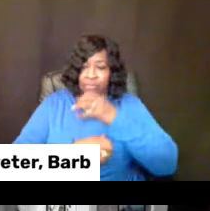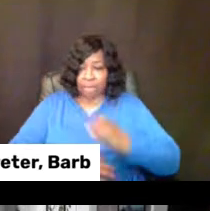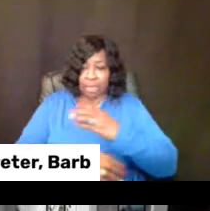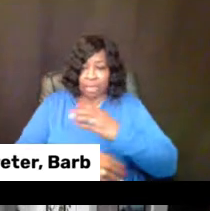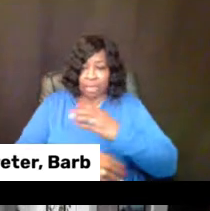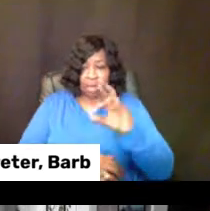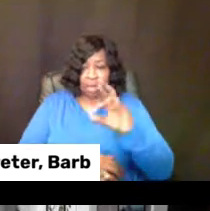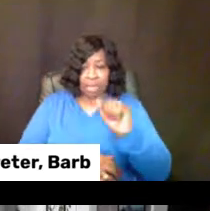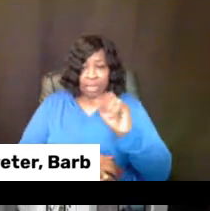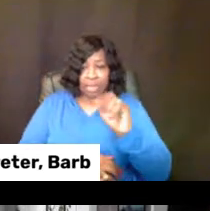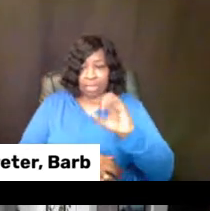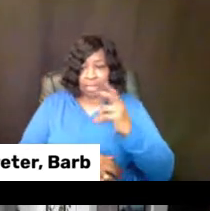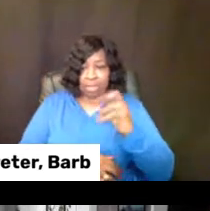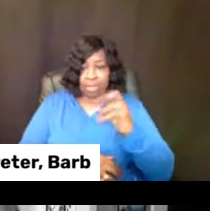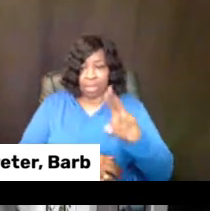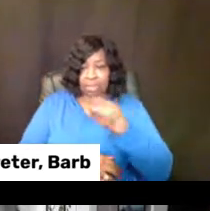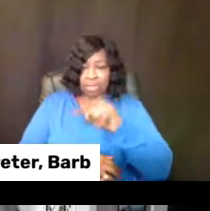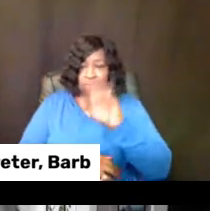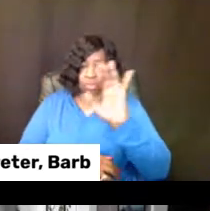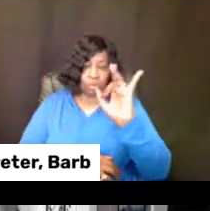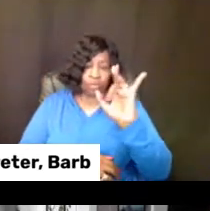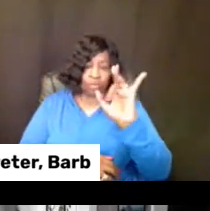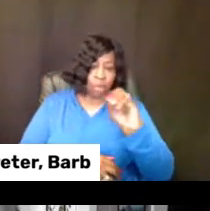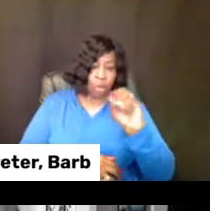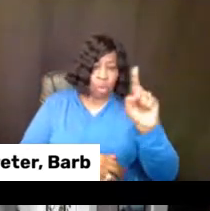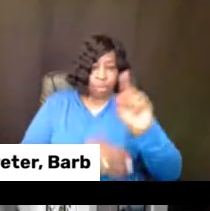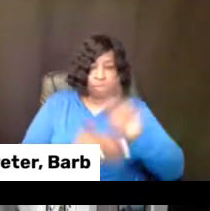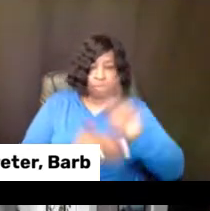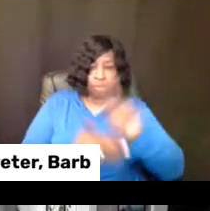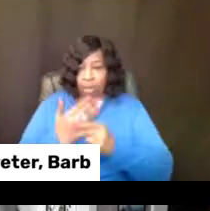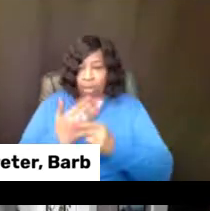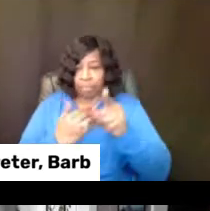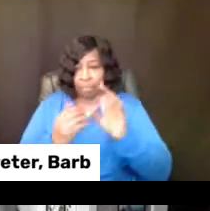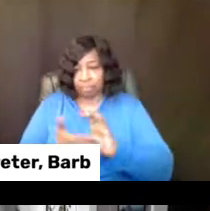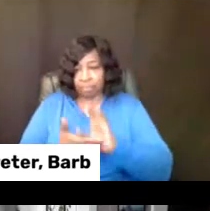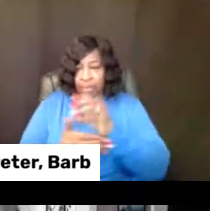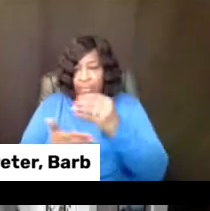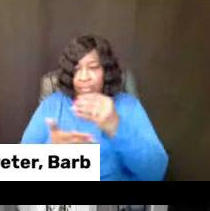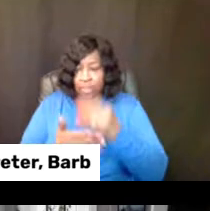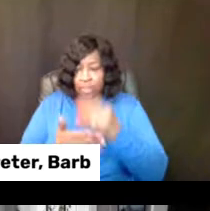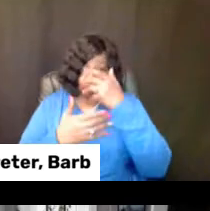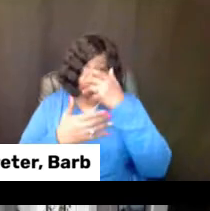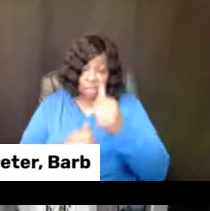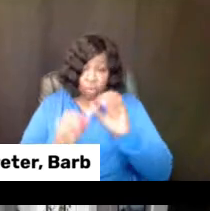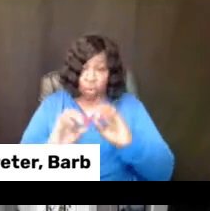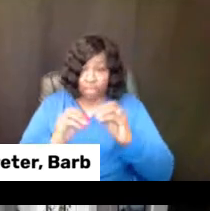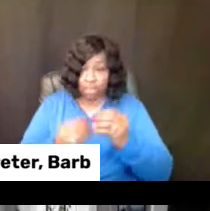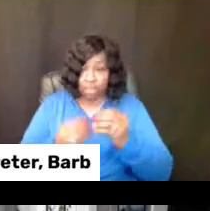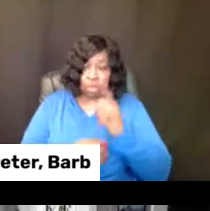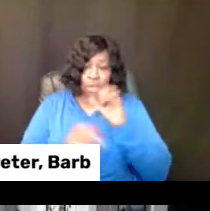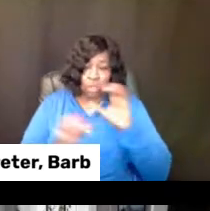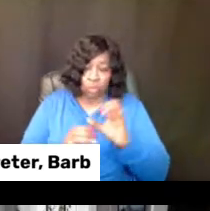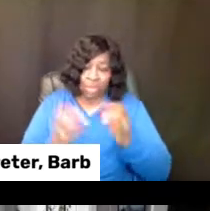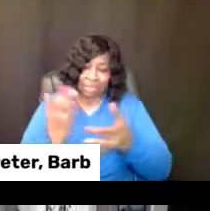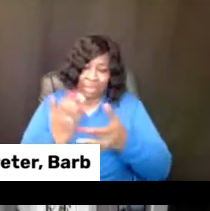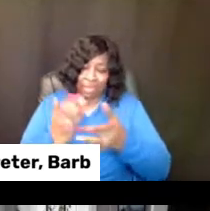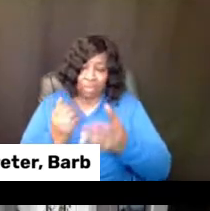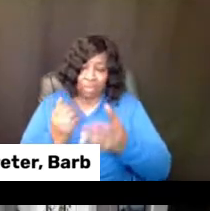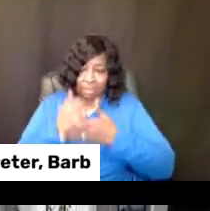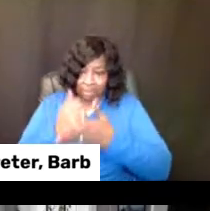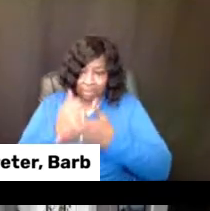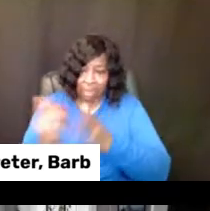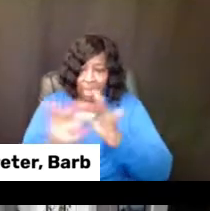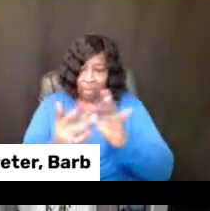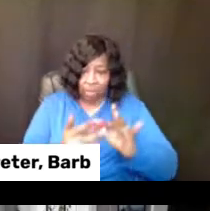as the 2501 program, which funds trusted organizations who are doing technical assistance, outreach, and